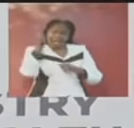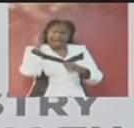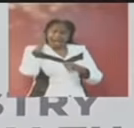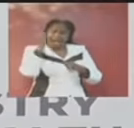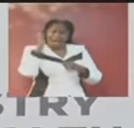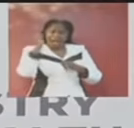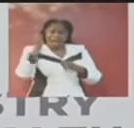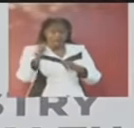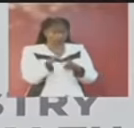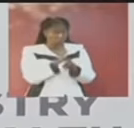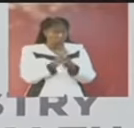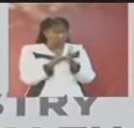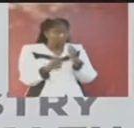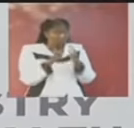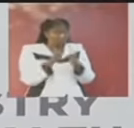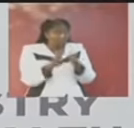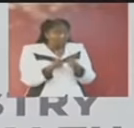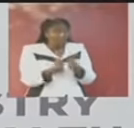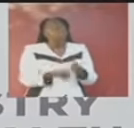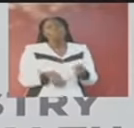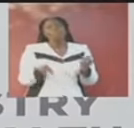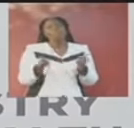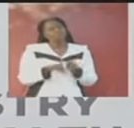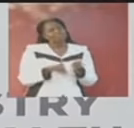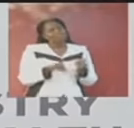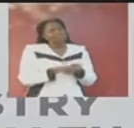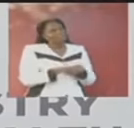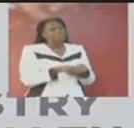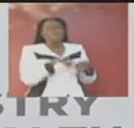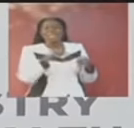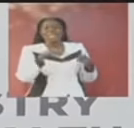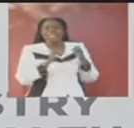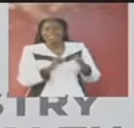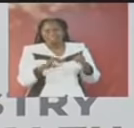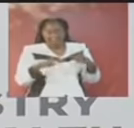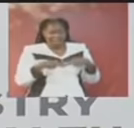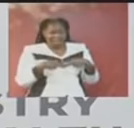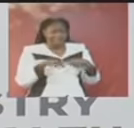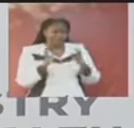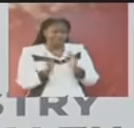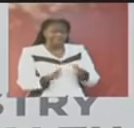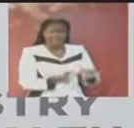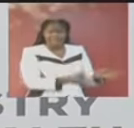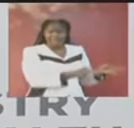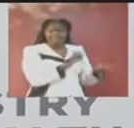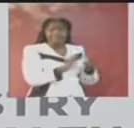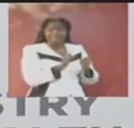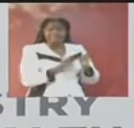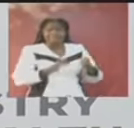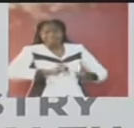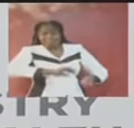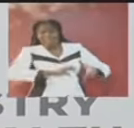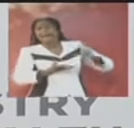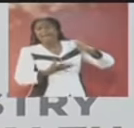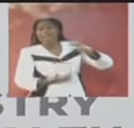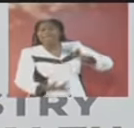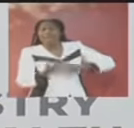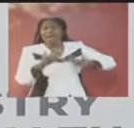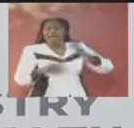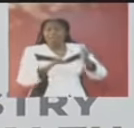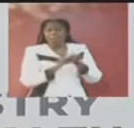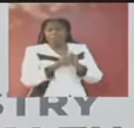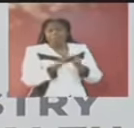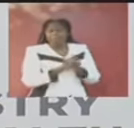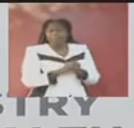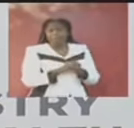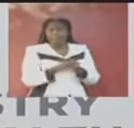disaster preparedness plan as well as the occupational safety and health plan for the hotel by our team.